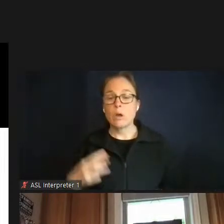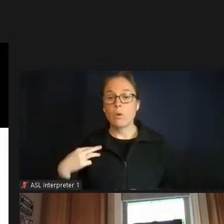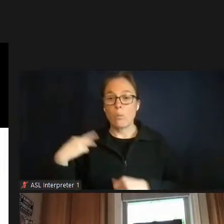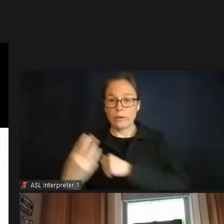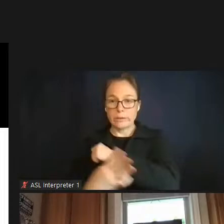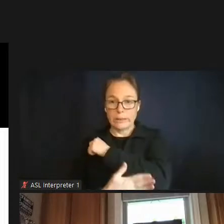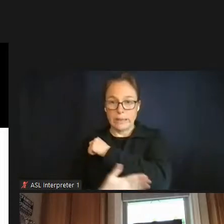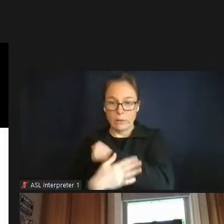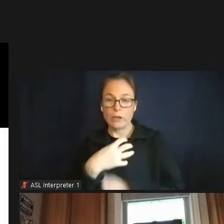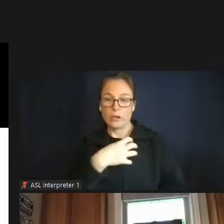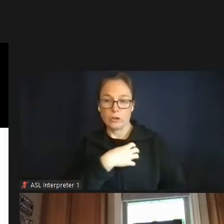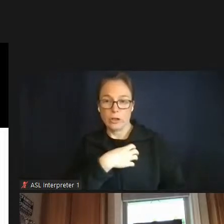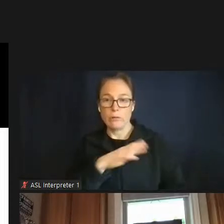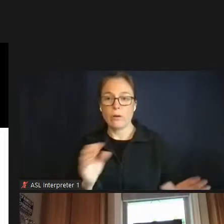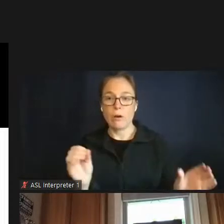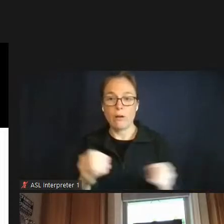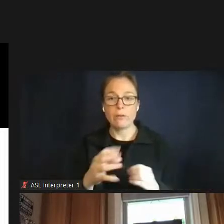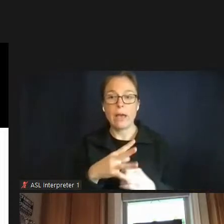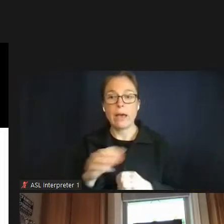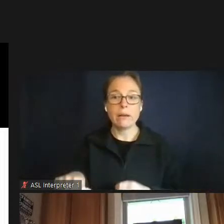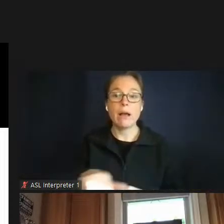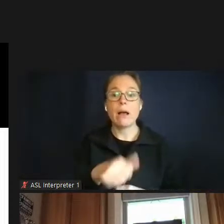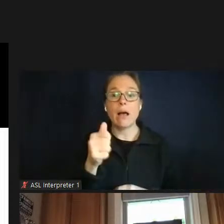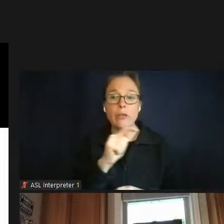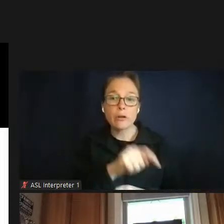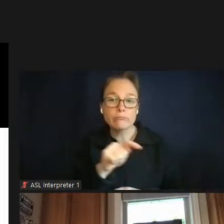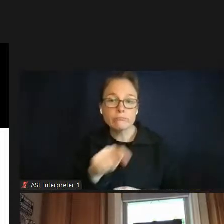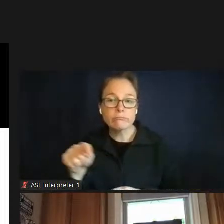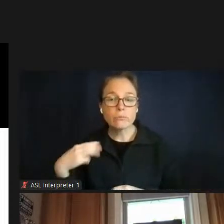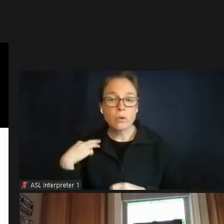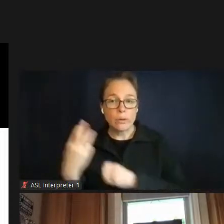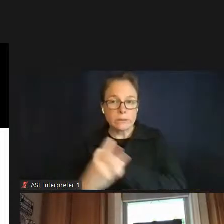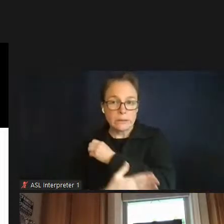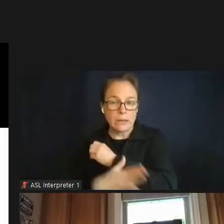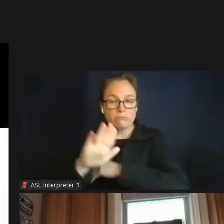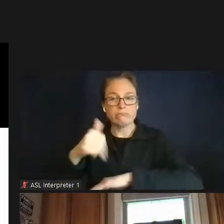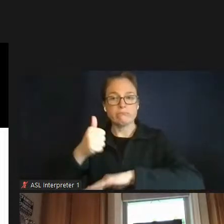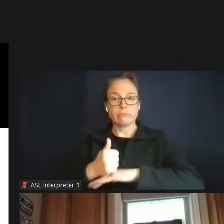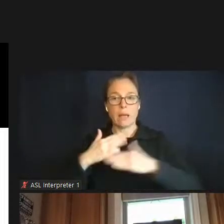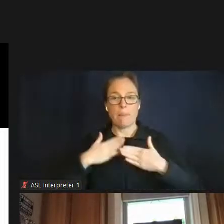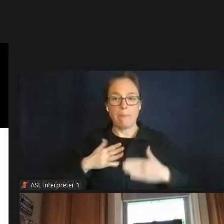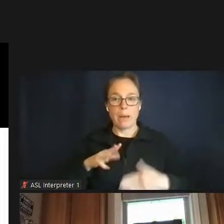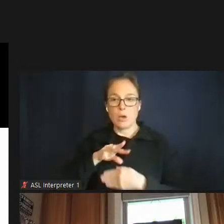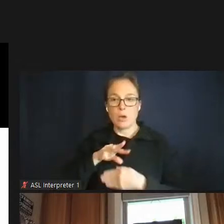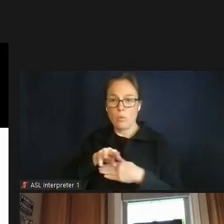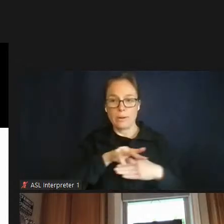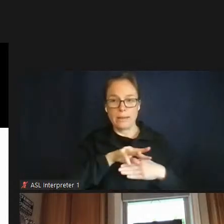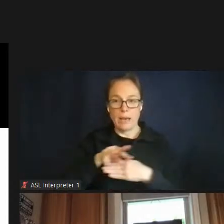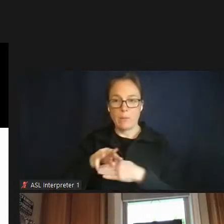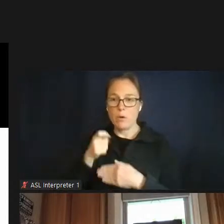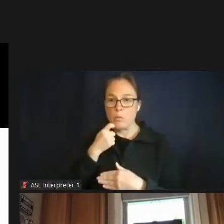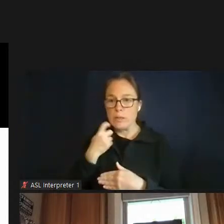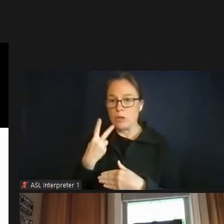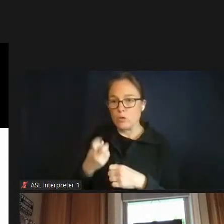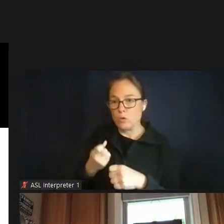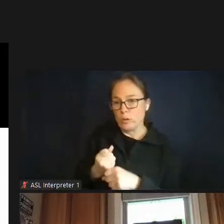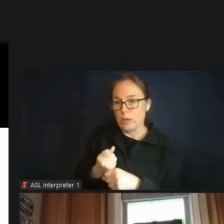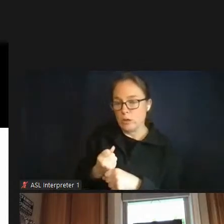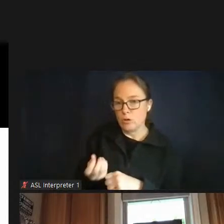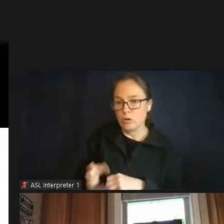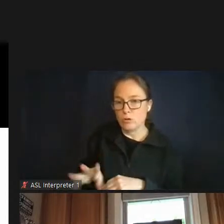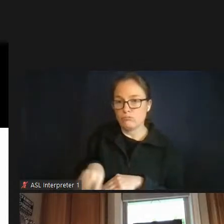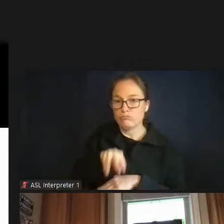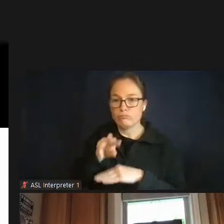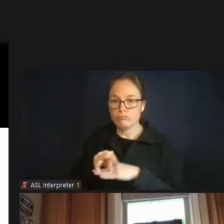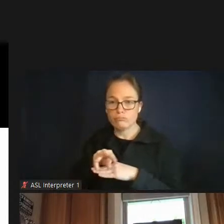Sheriff's Office and many other jurisdictions in Washington County implemented body-worn cameras over the last couple of years. However, the